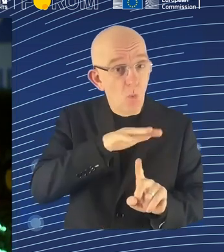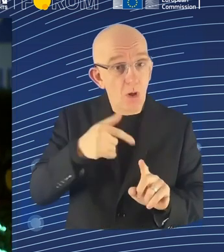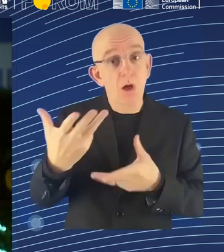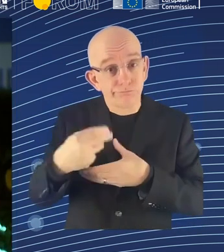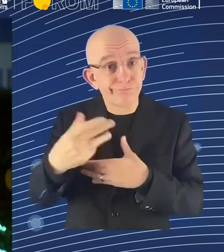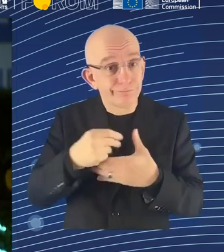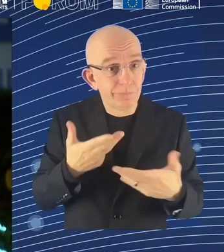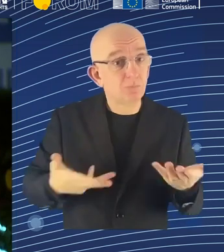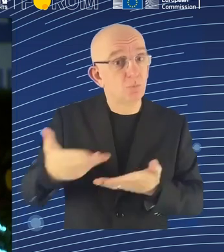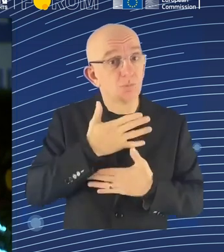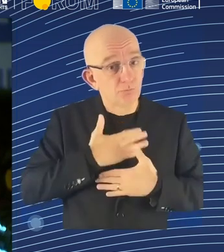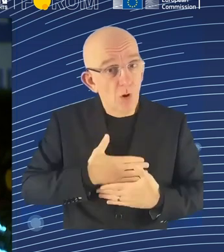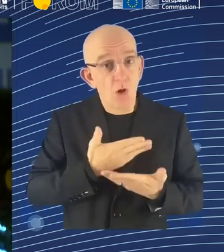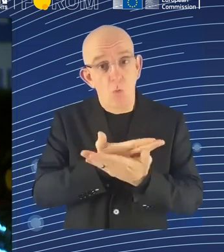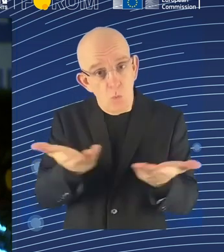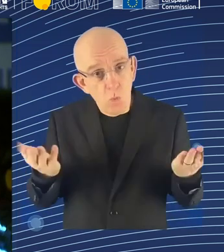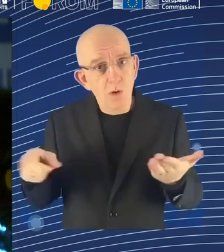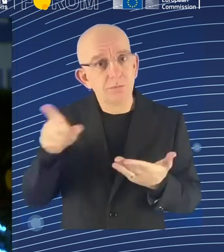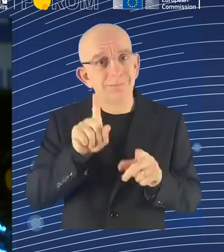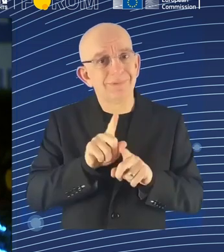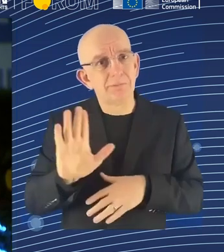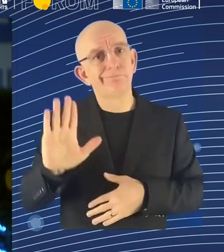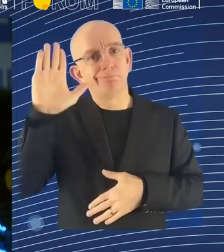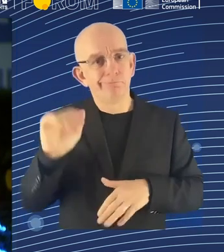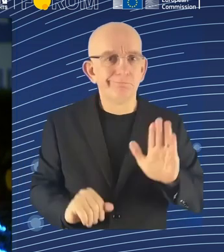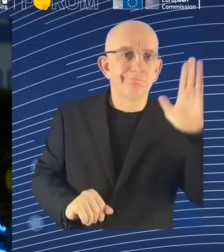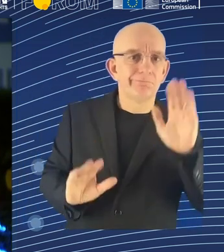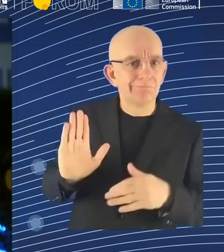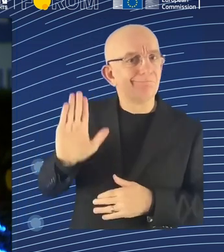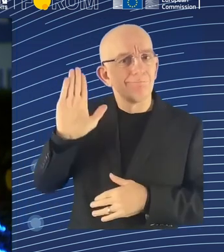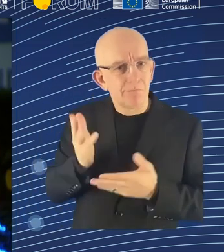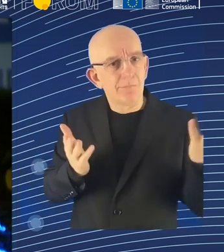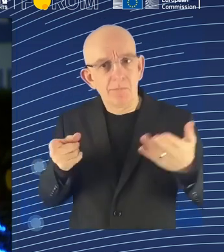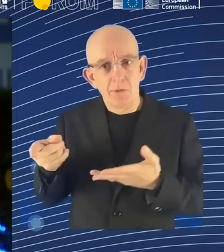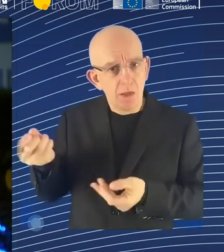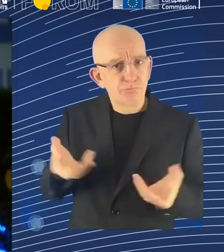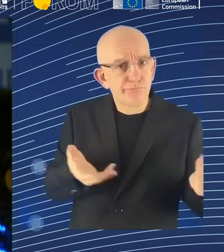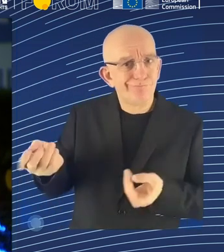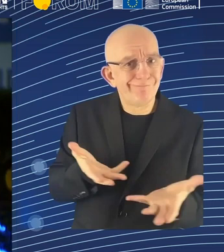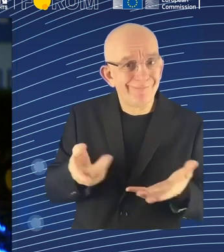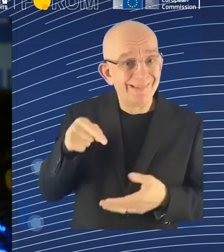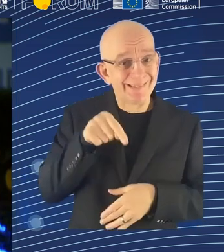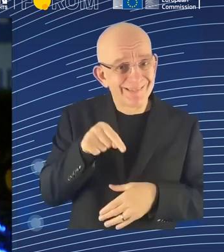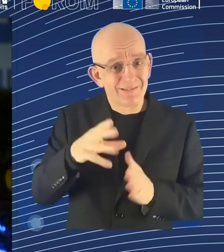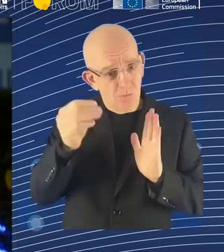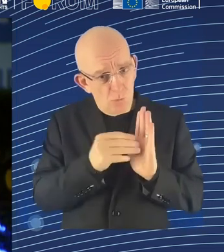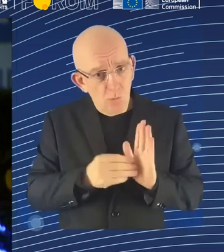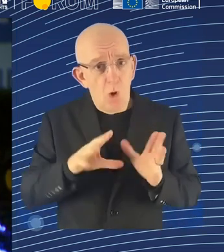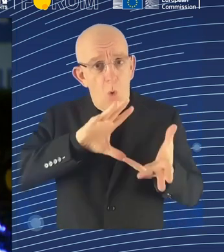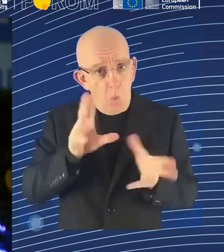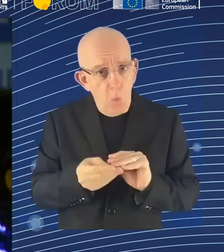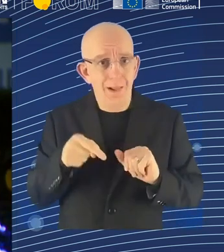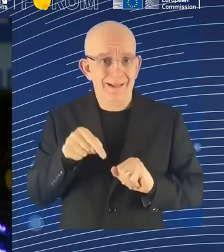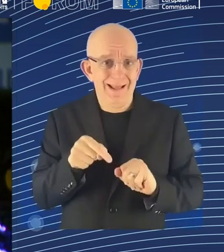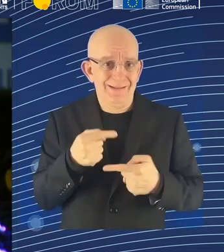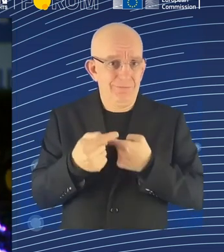our responsibilities. The Commission, being the institution out of the three institutions that holds the pen, then